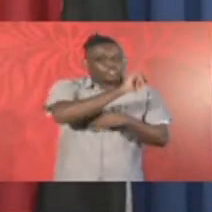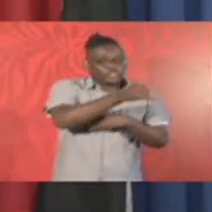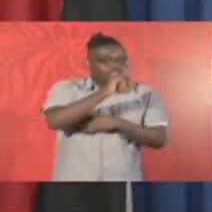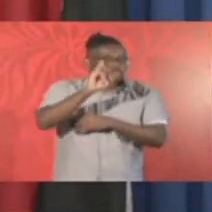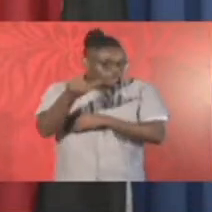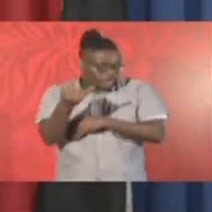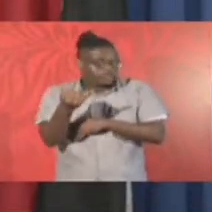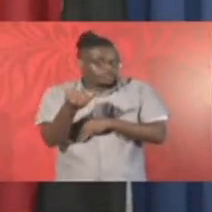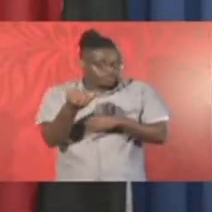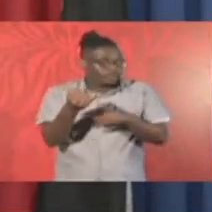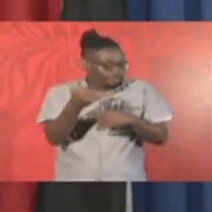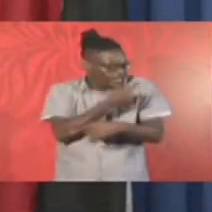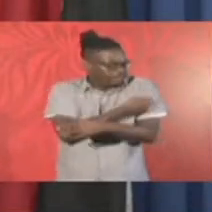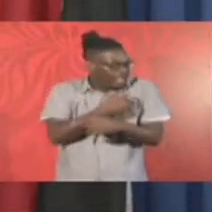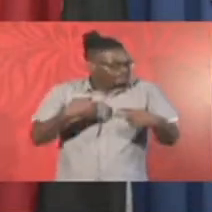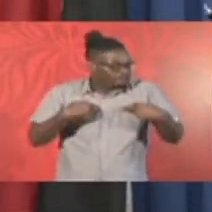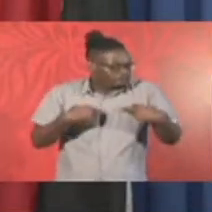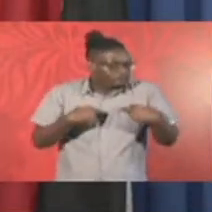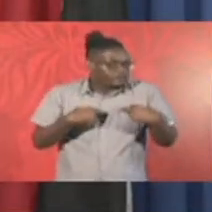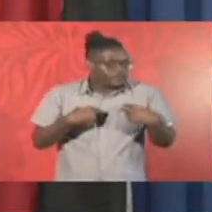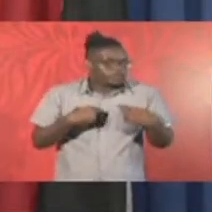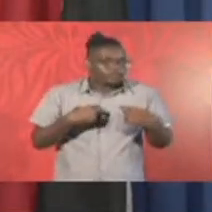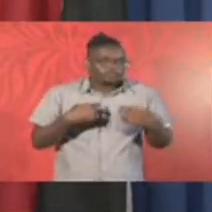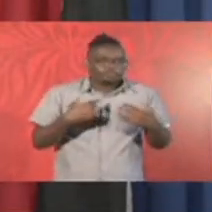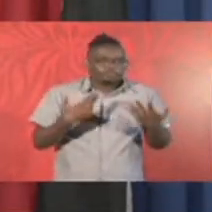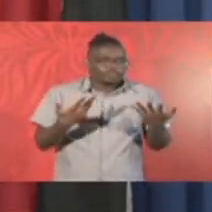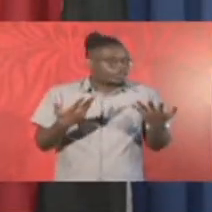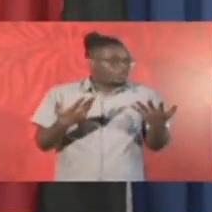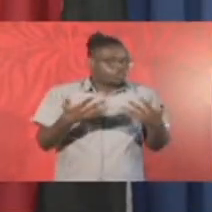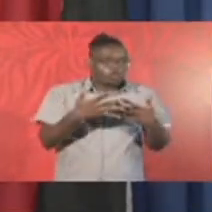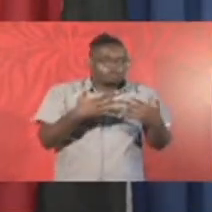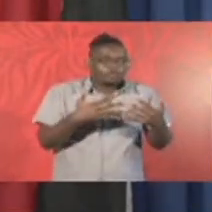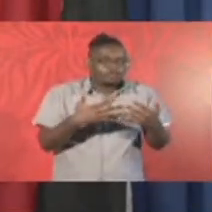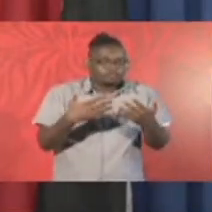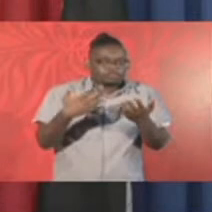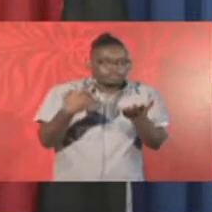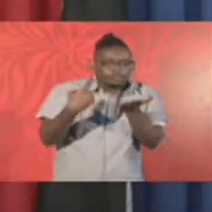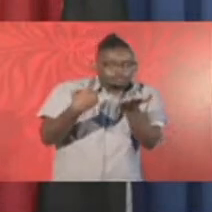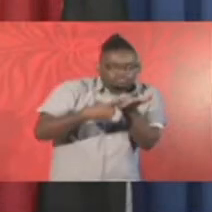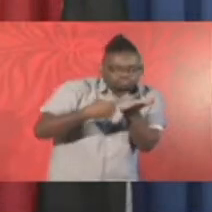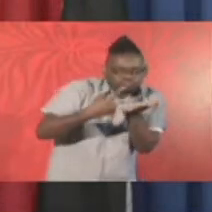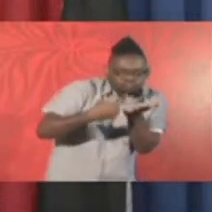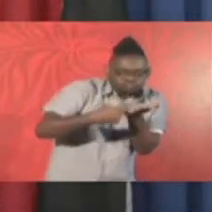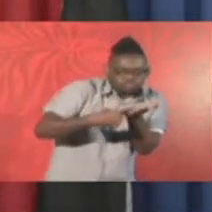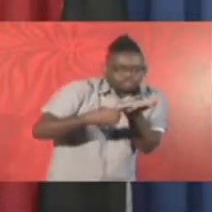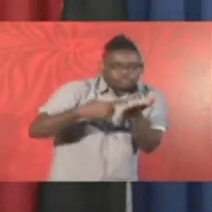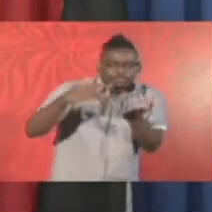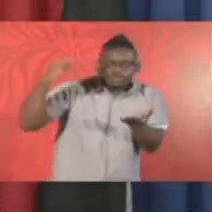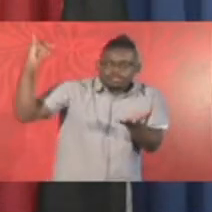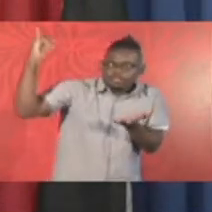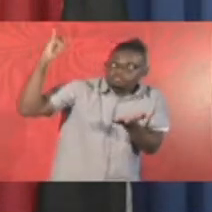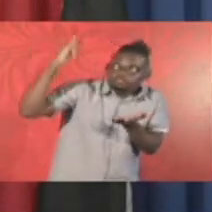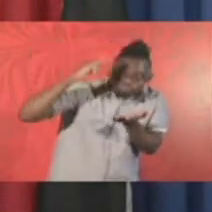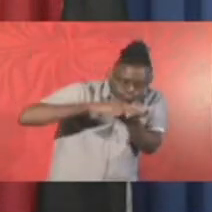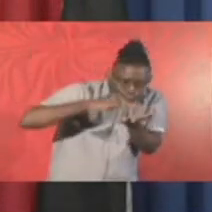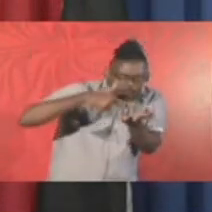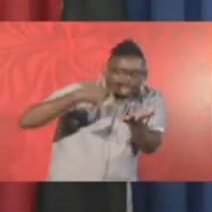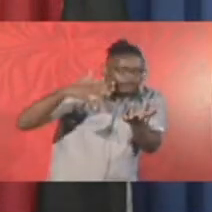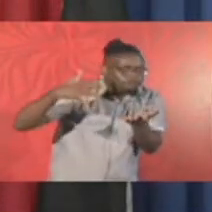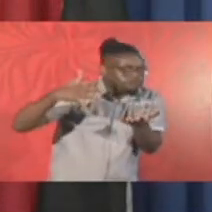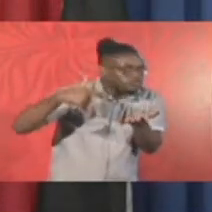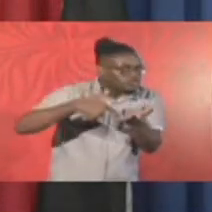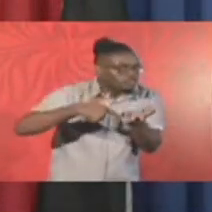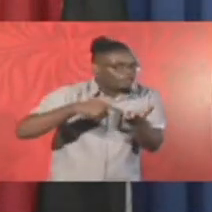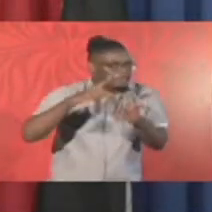And after it's been made available with all the anxiety and all the exhortation and all the expectation that if we get vaccines in this